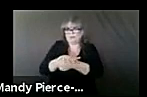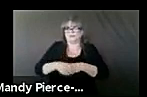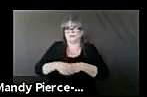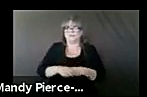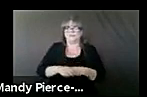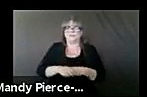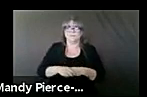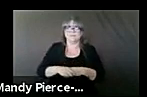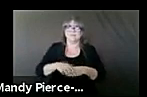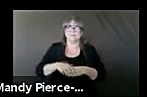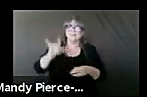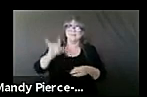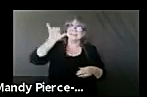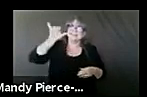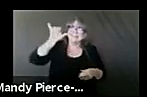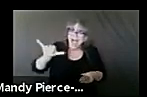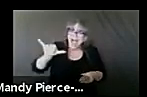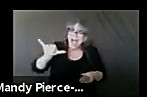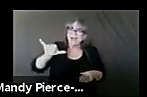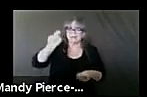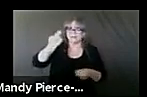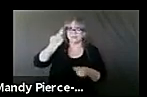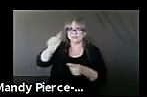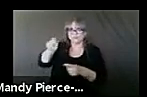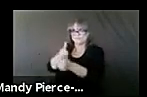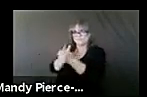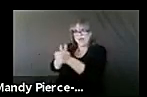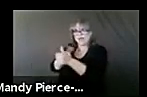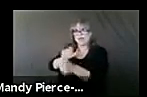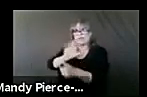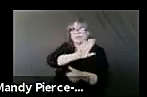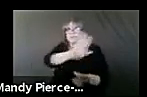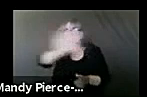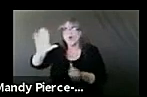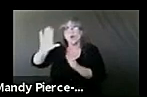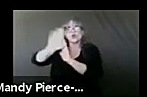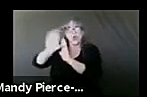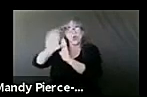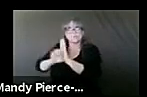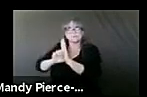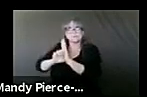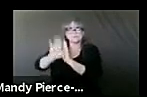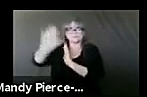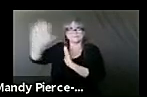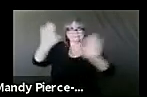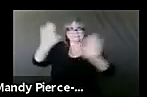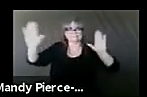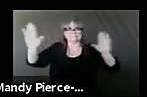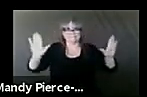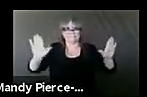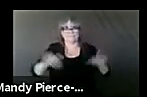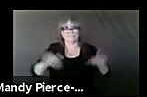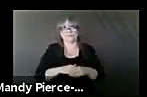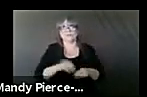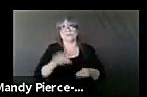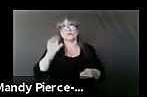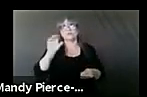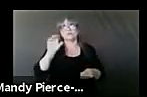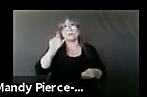state of crisis. And enacting them will also help protect any liability issues for the providers.